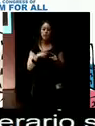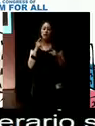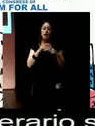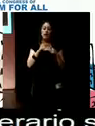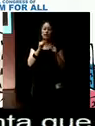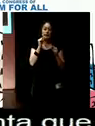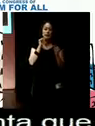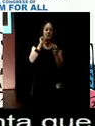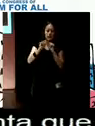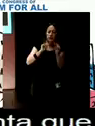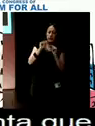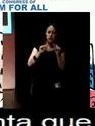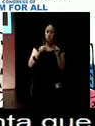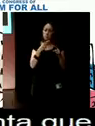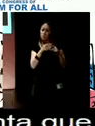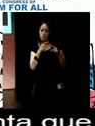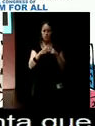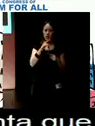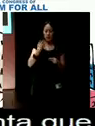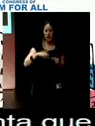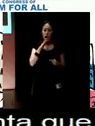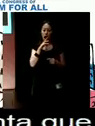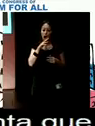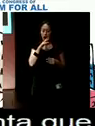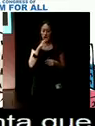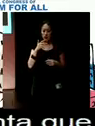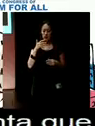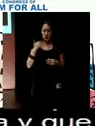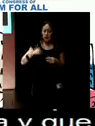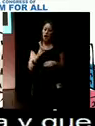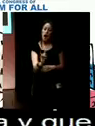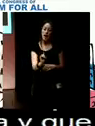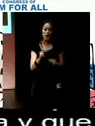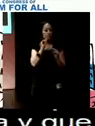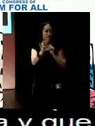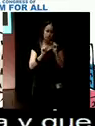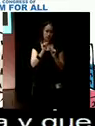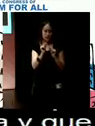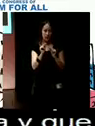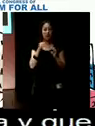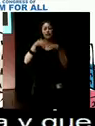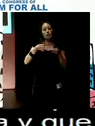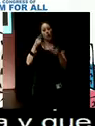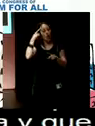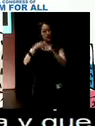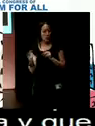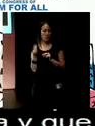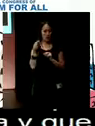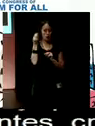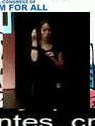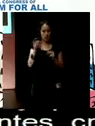is criticism, which will always be constructive, that helps us to delimitate